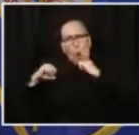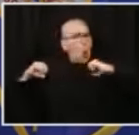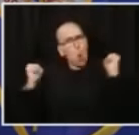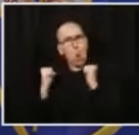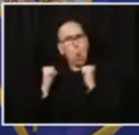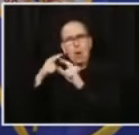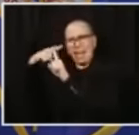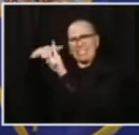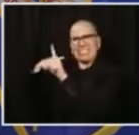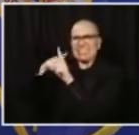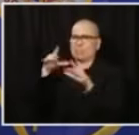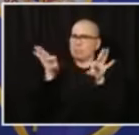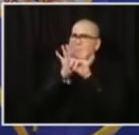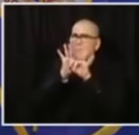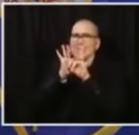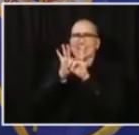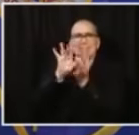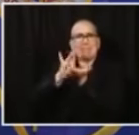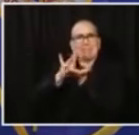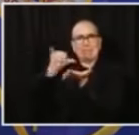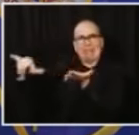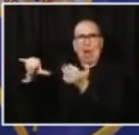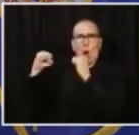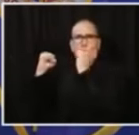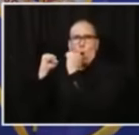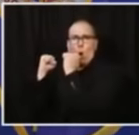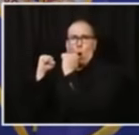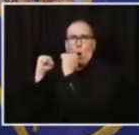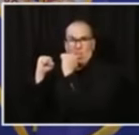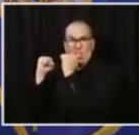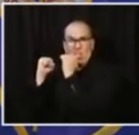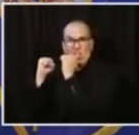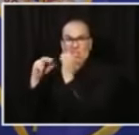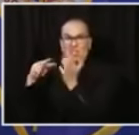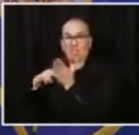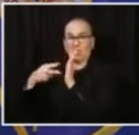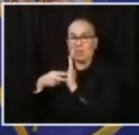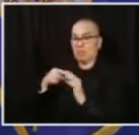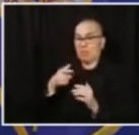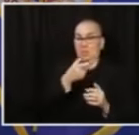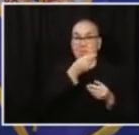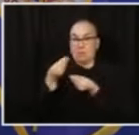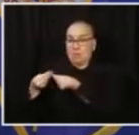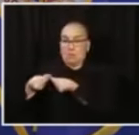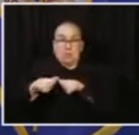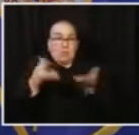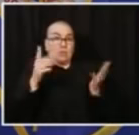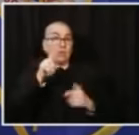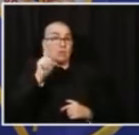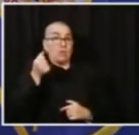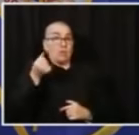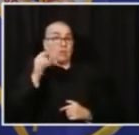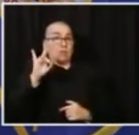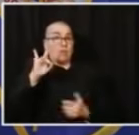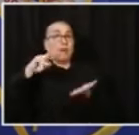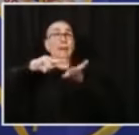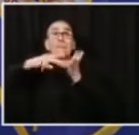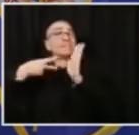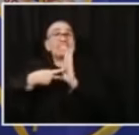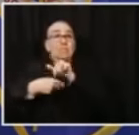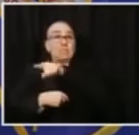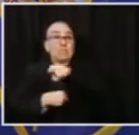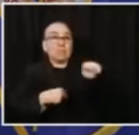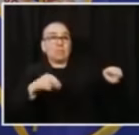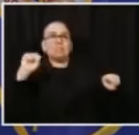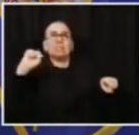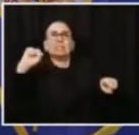118 different spokes across the state. Now, I want to point out that when you see those different locations, these